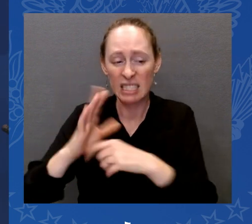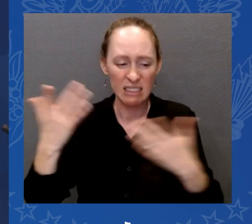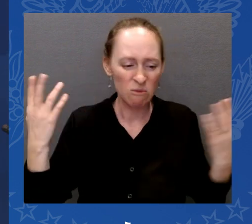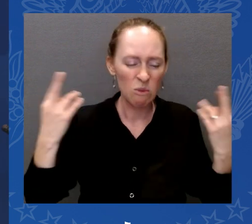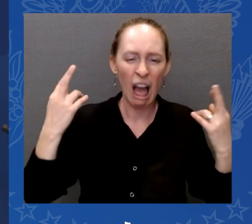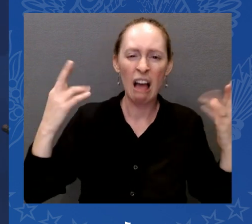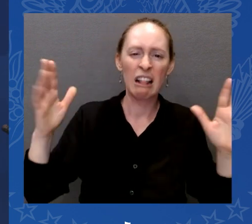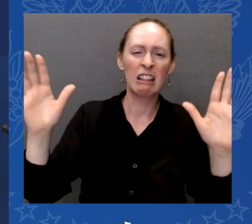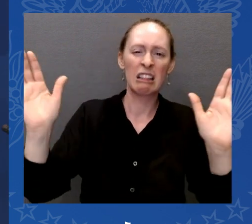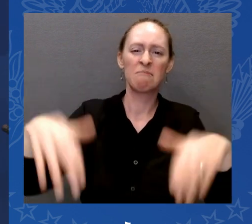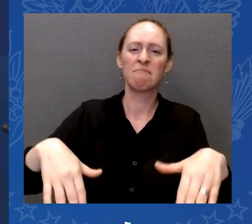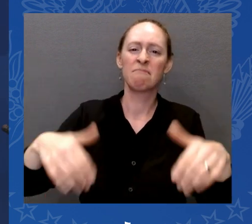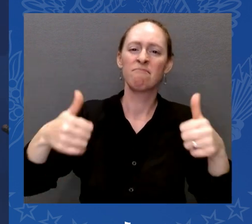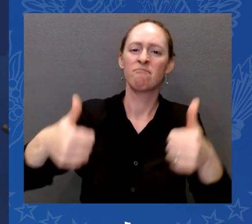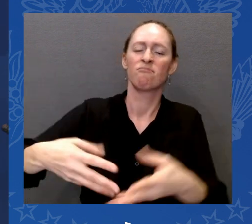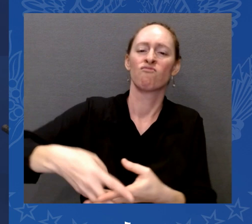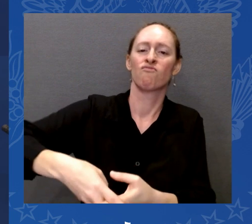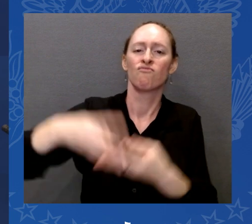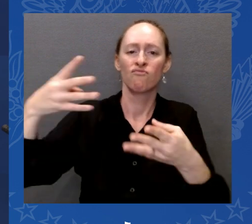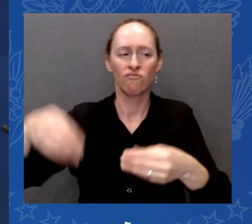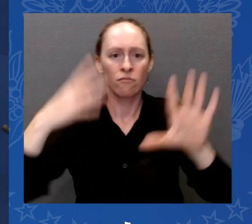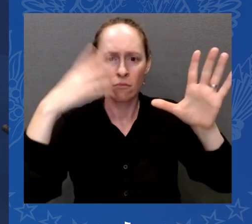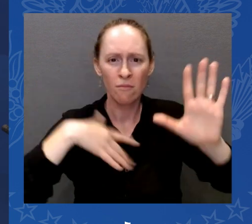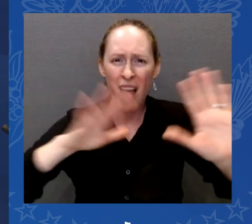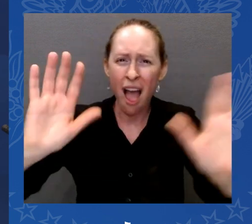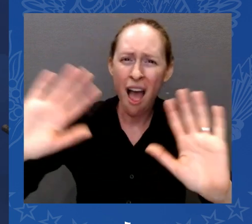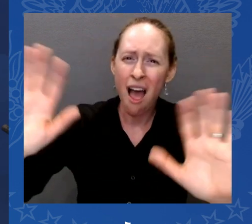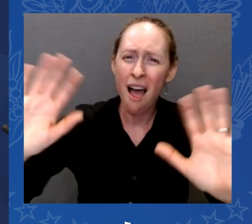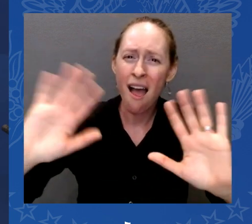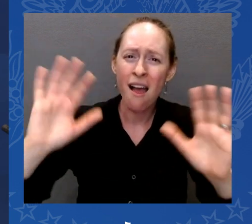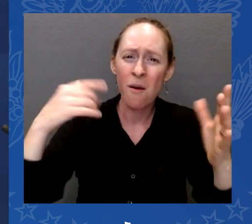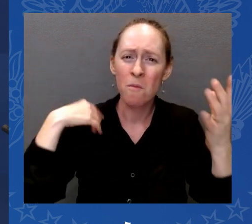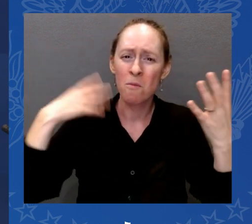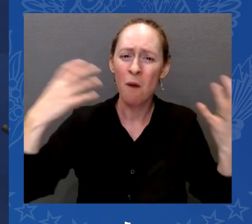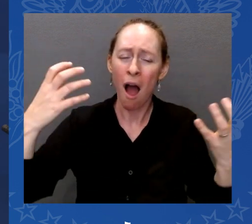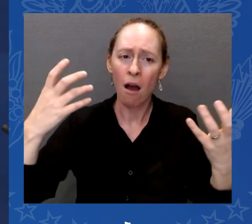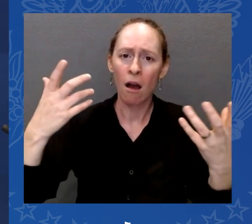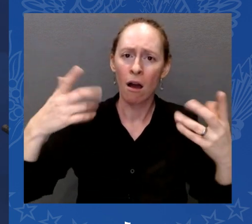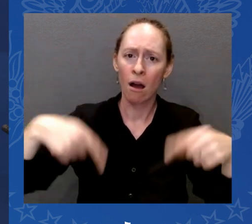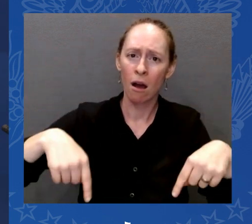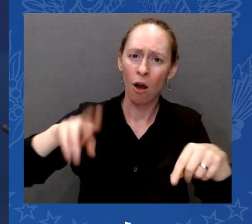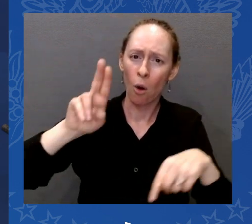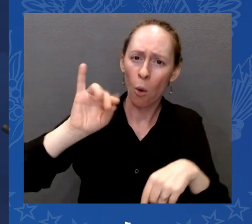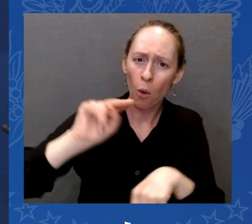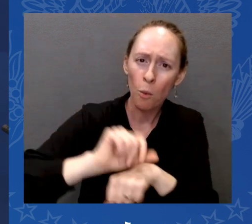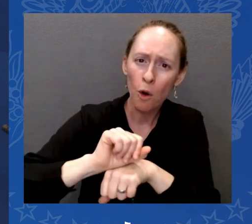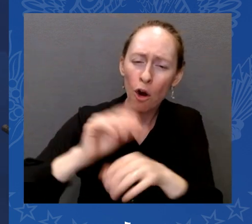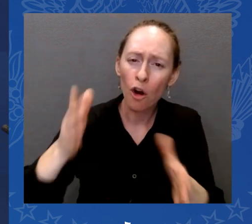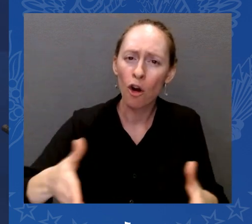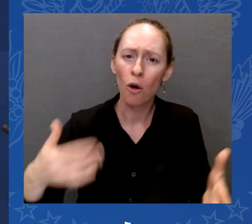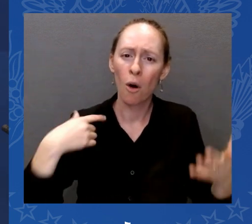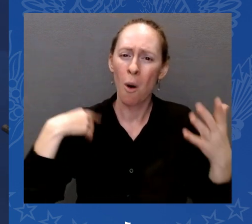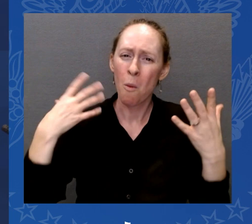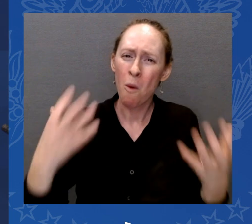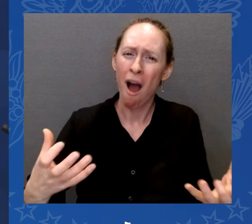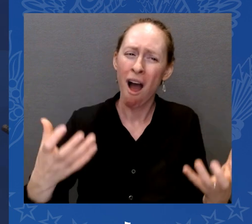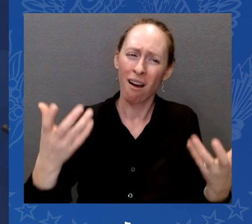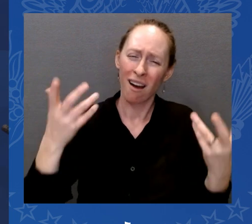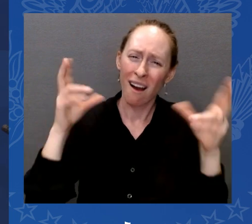job. We wanted our union members to continue working and making things like they had for generations, but the jobs were gone back